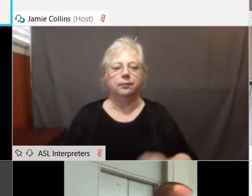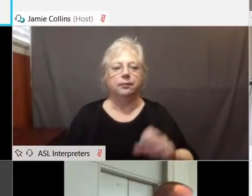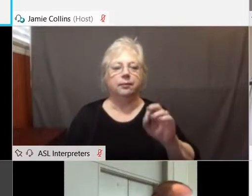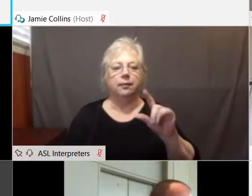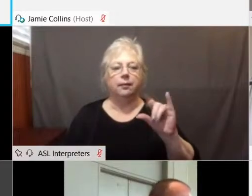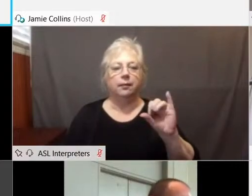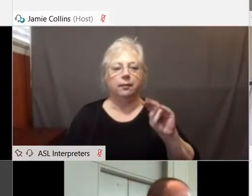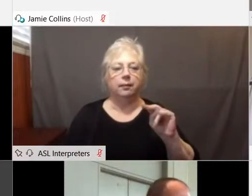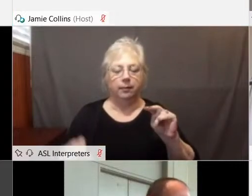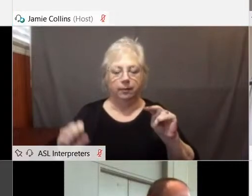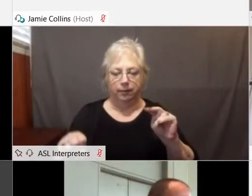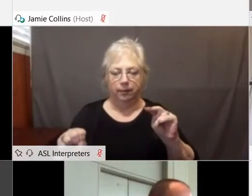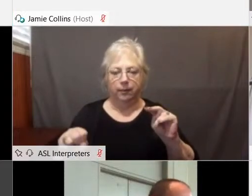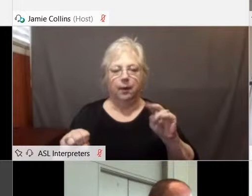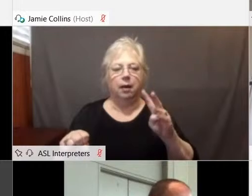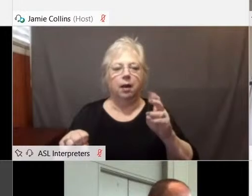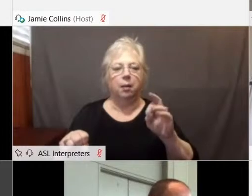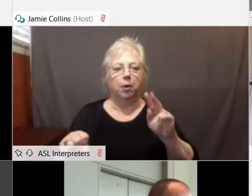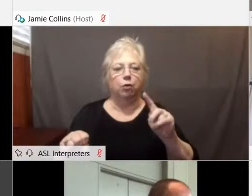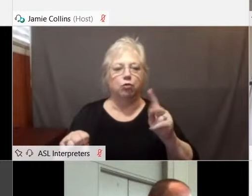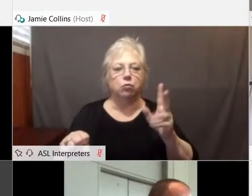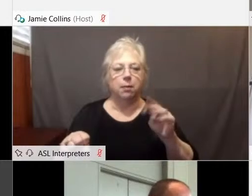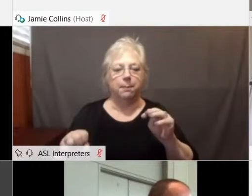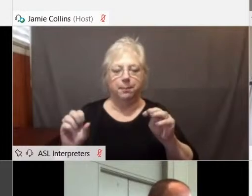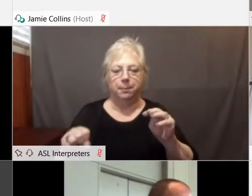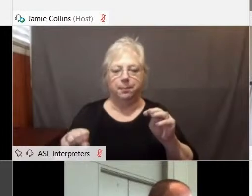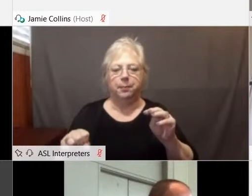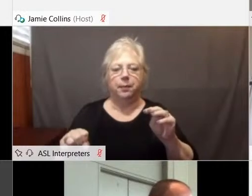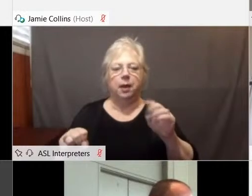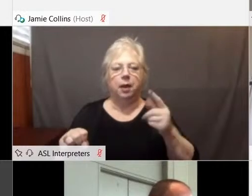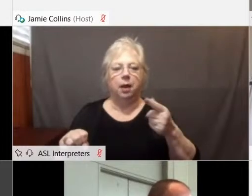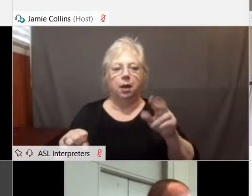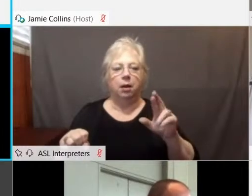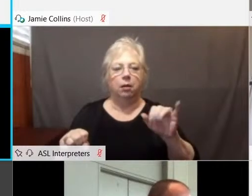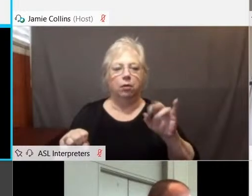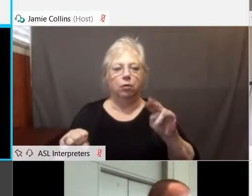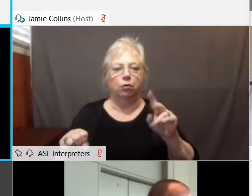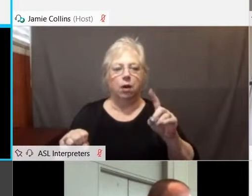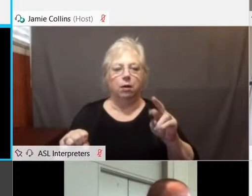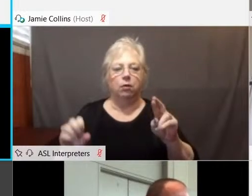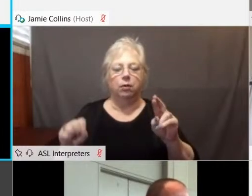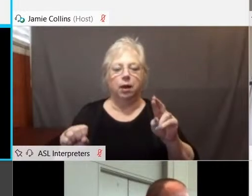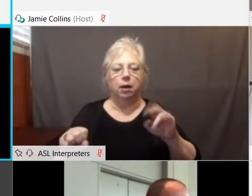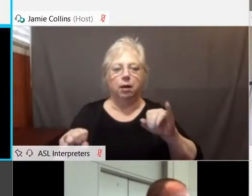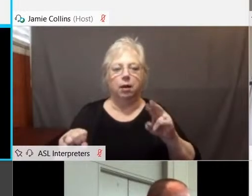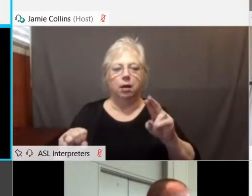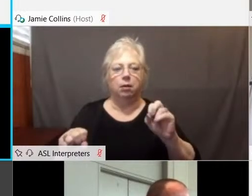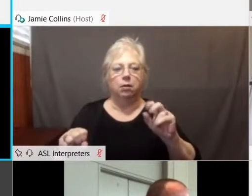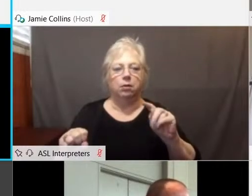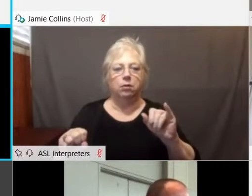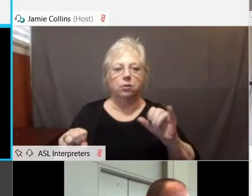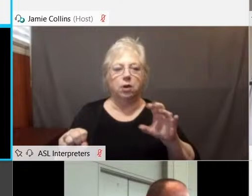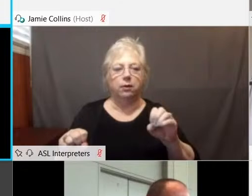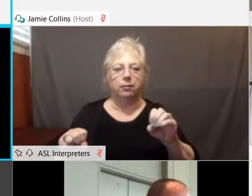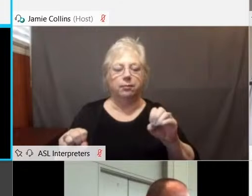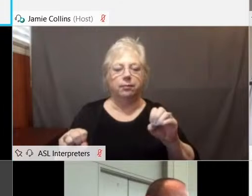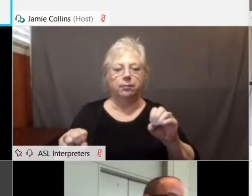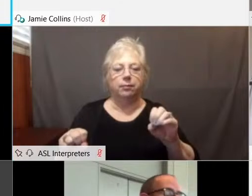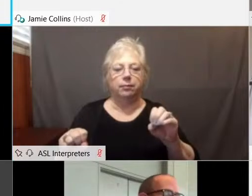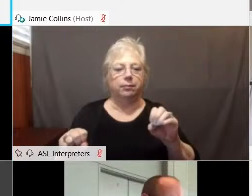Allison. Aye. Bertram. Aye. Grinder. Aye. Justice.